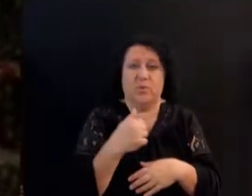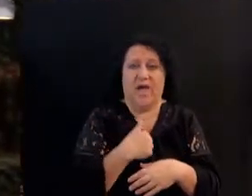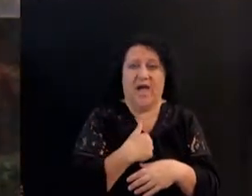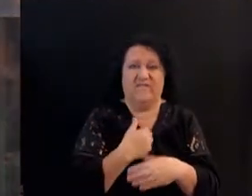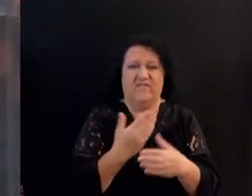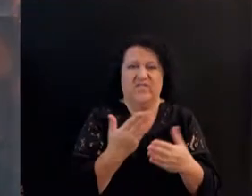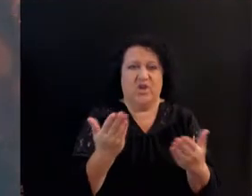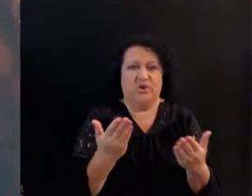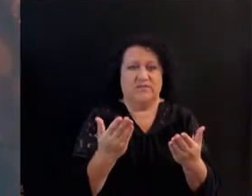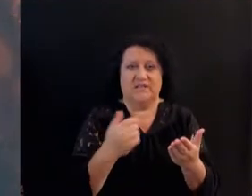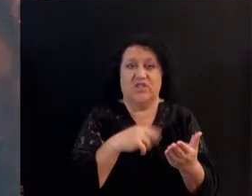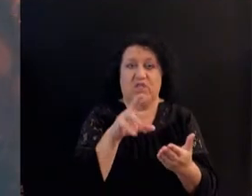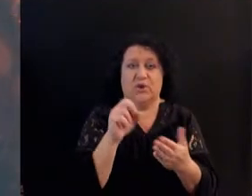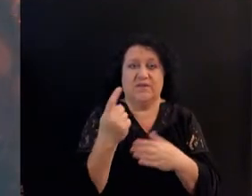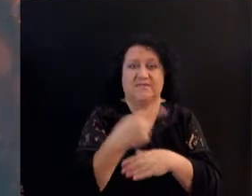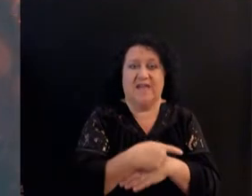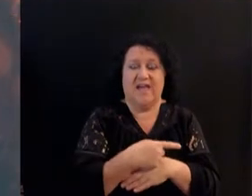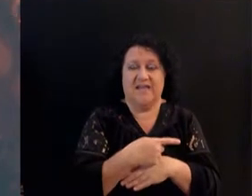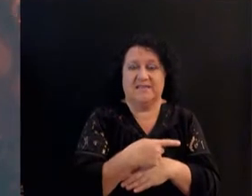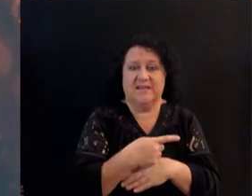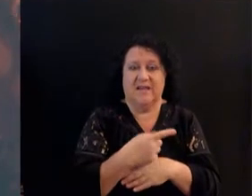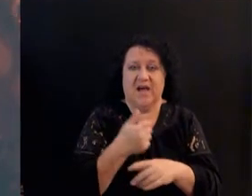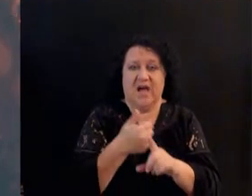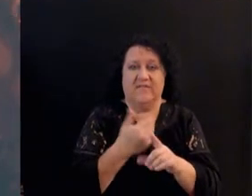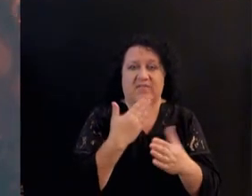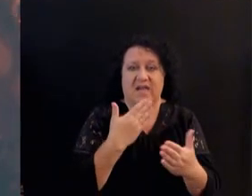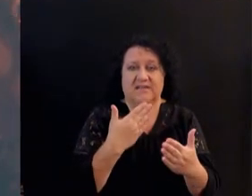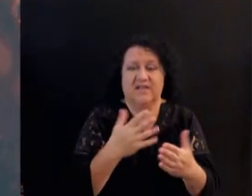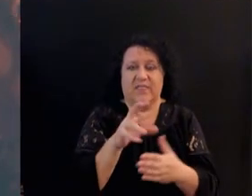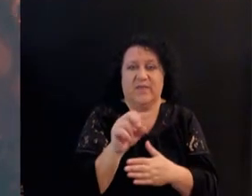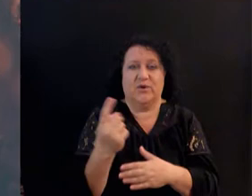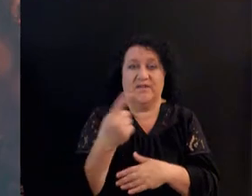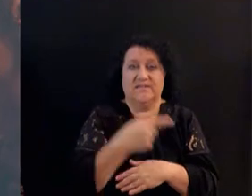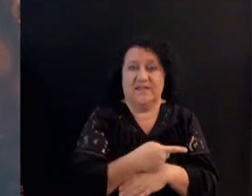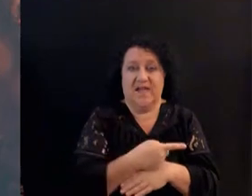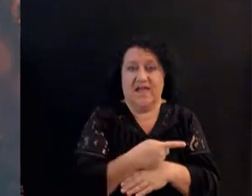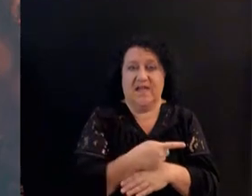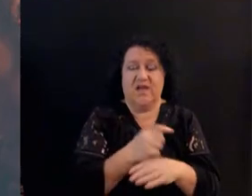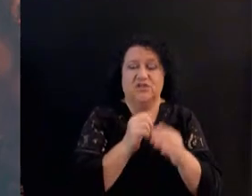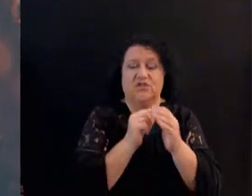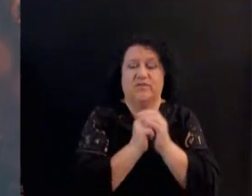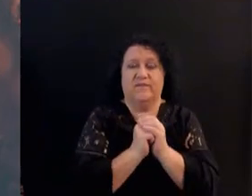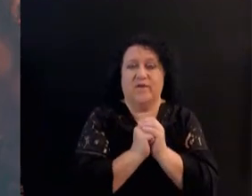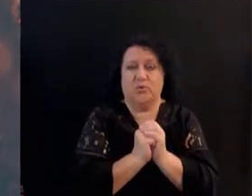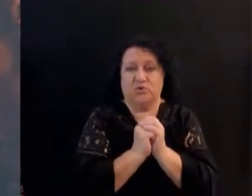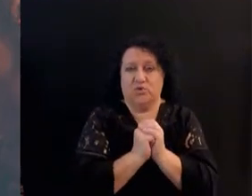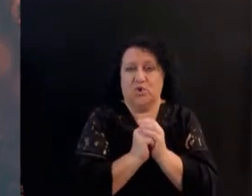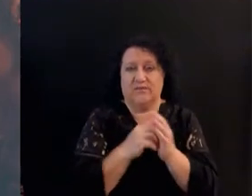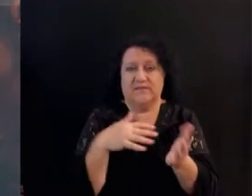It's a 30-day intentional devotional study that we are going to be doing as a church